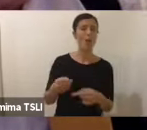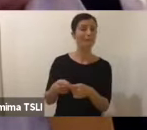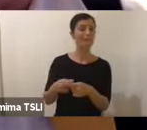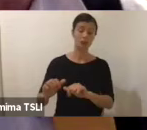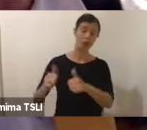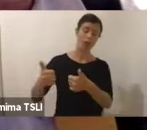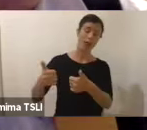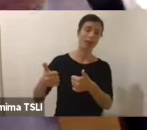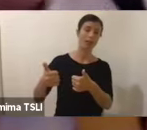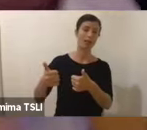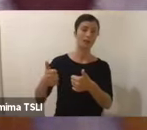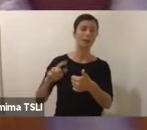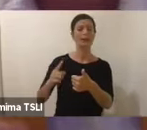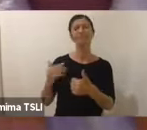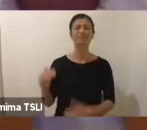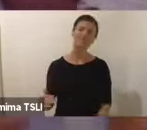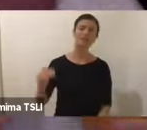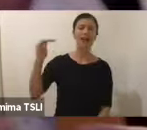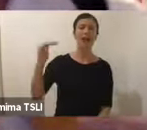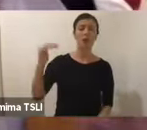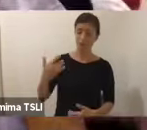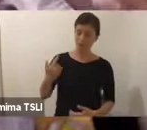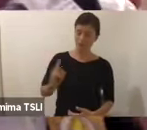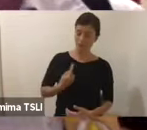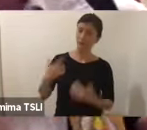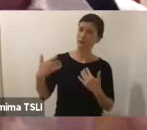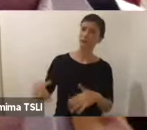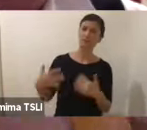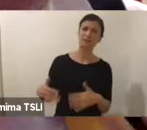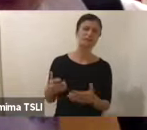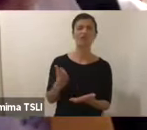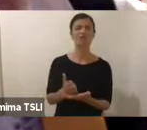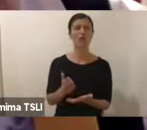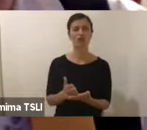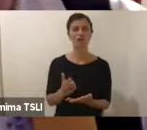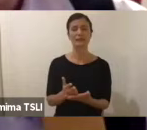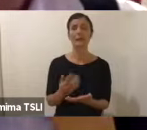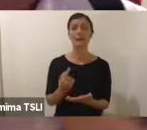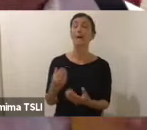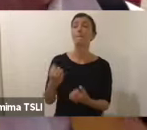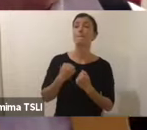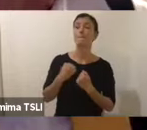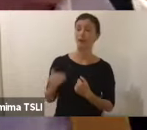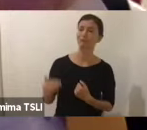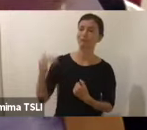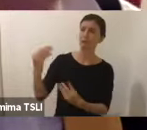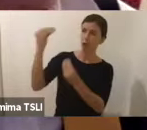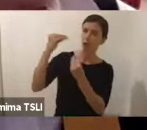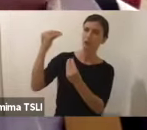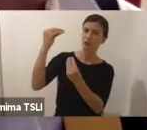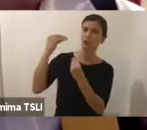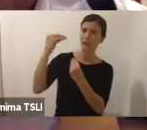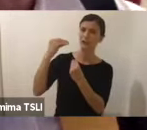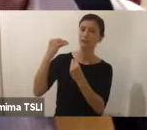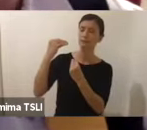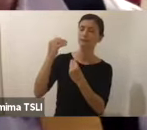that's not what i'm talking about what i'm saying is that i've realized that i'm a product of my own conditioning and that we all carry such